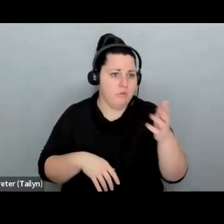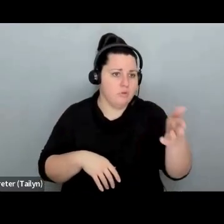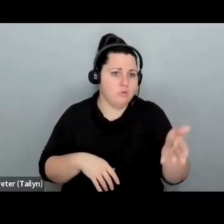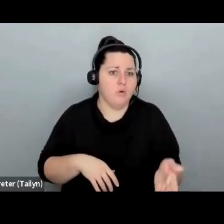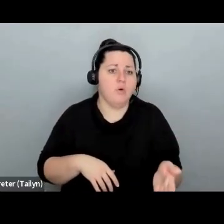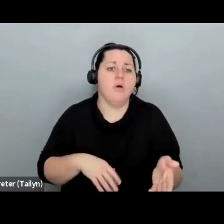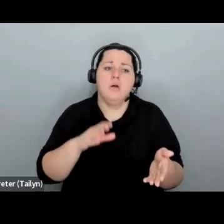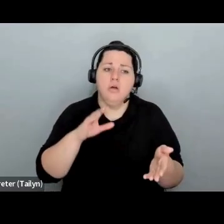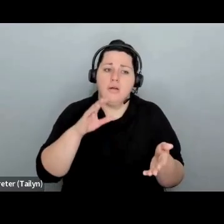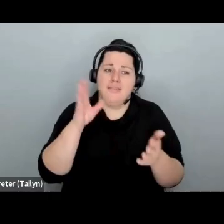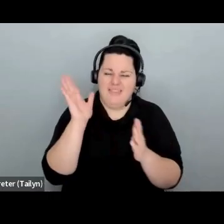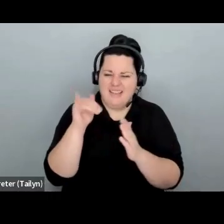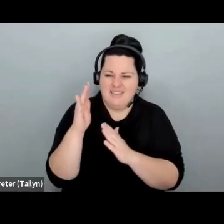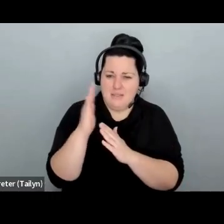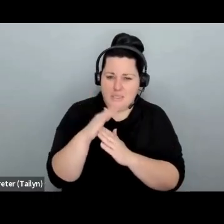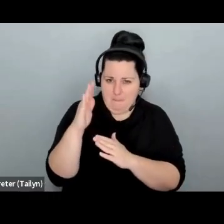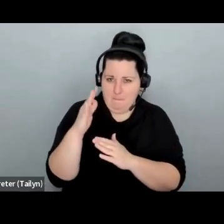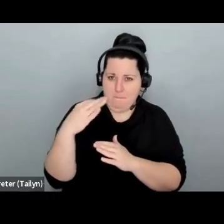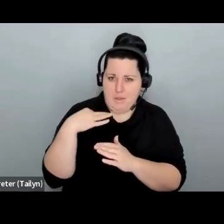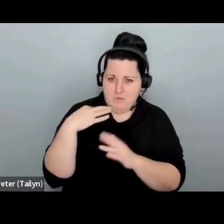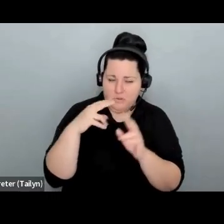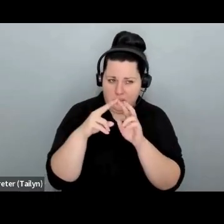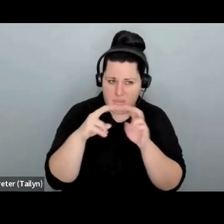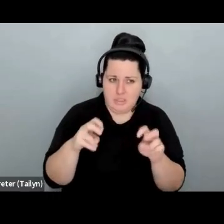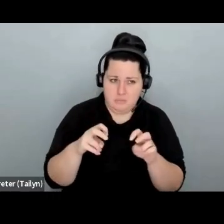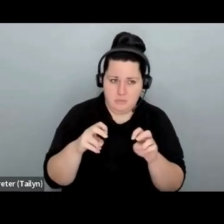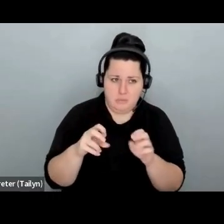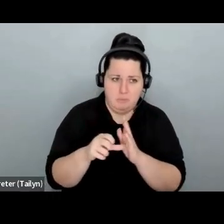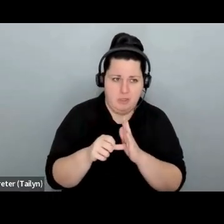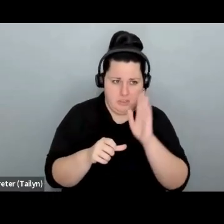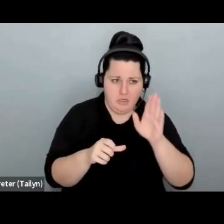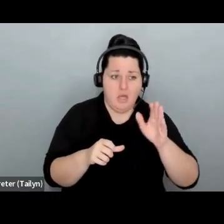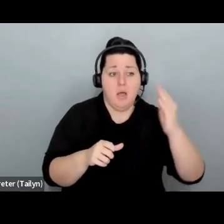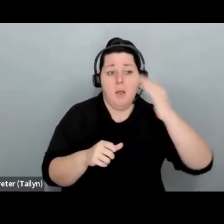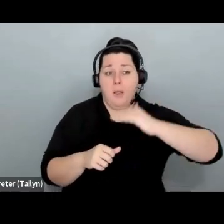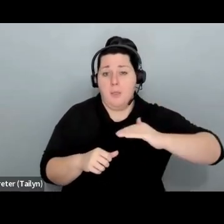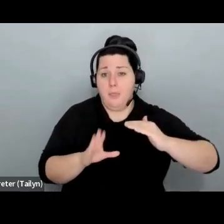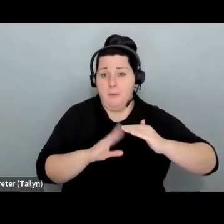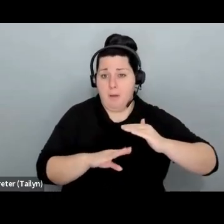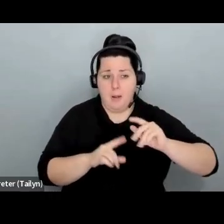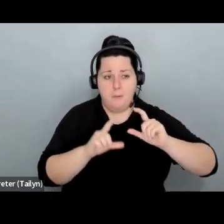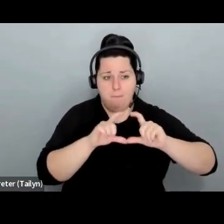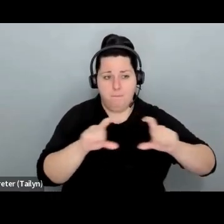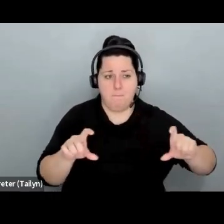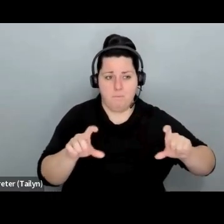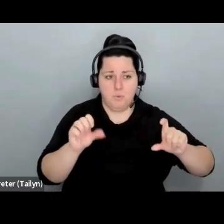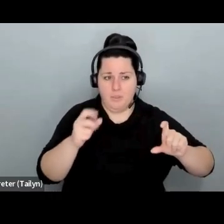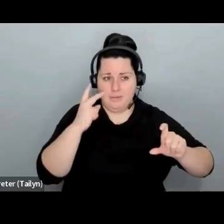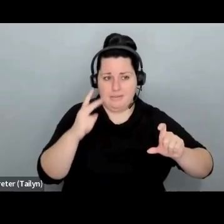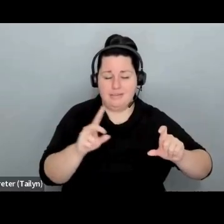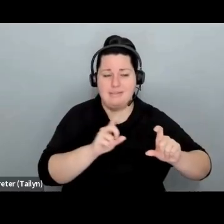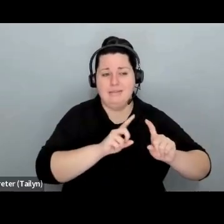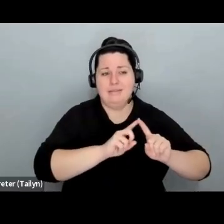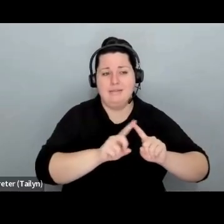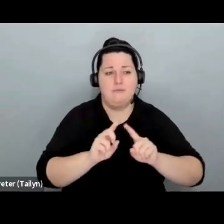are the things at the top of this eligibility and assessment page. And then toward the bottom, you're going to see